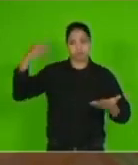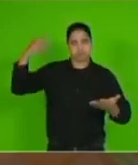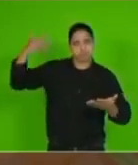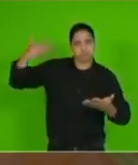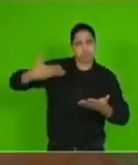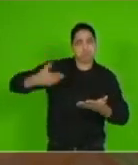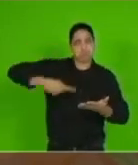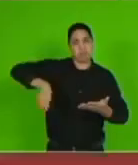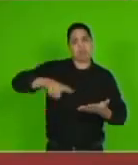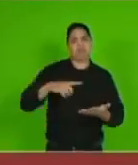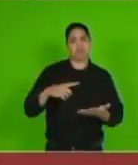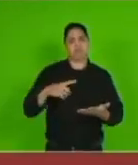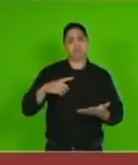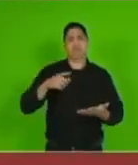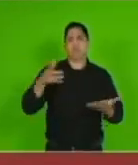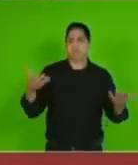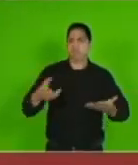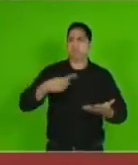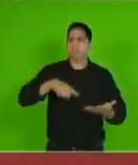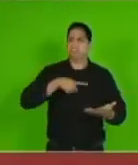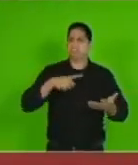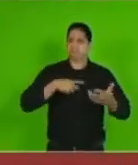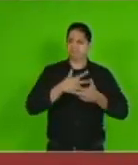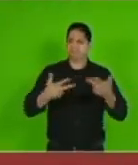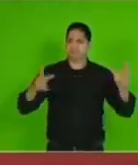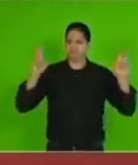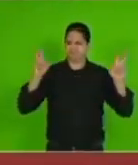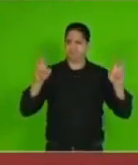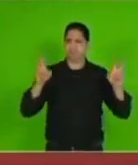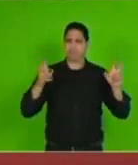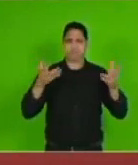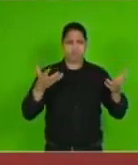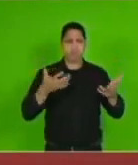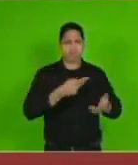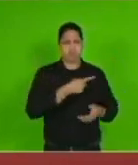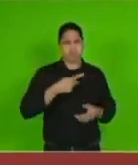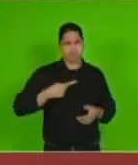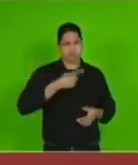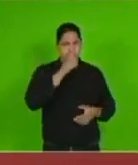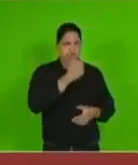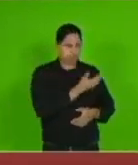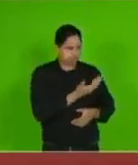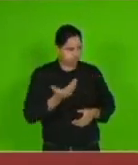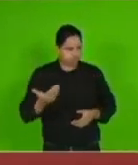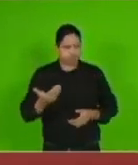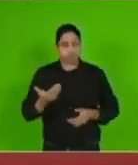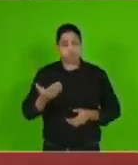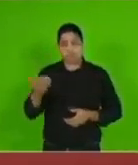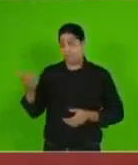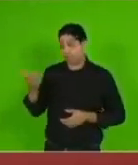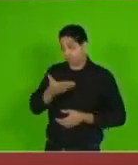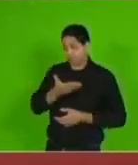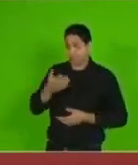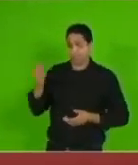disciples, but he also prophesizes for the church in the future. And we're going to transfer to